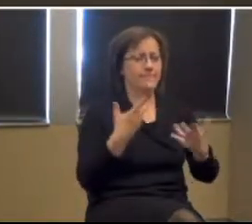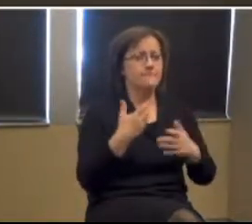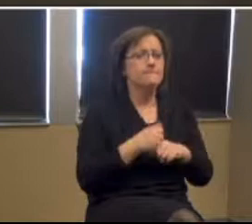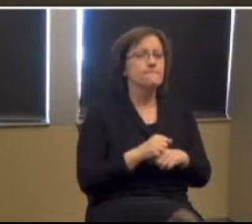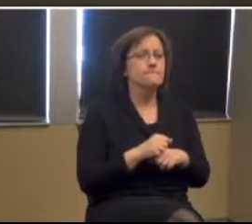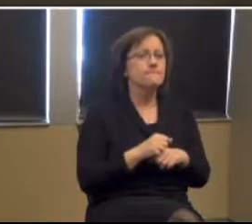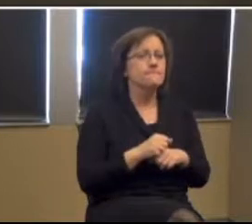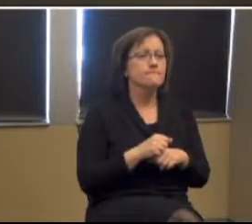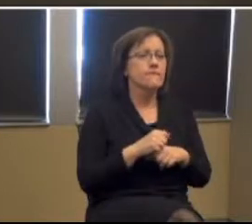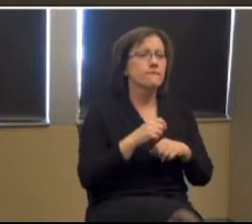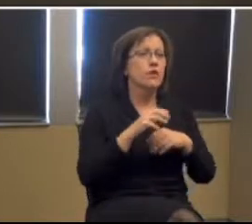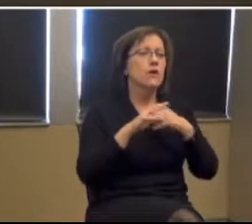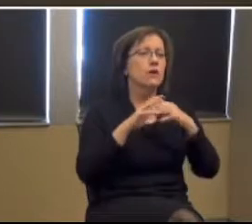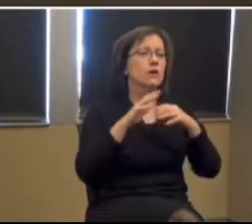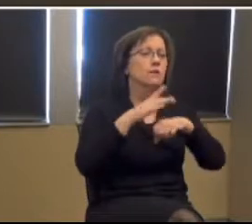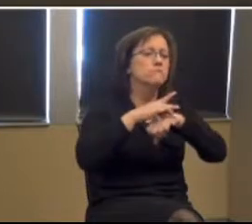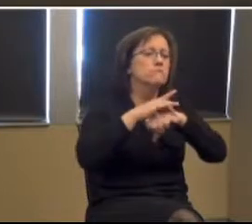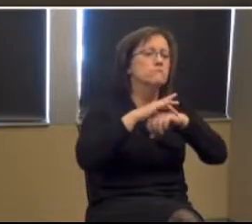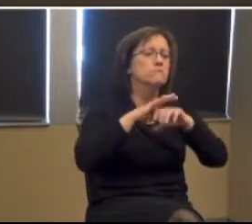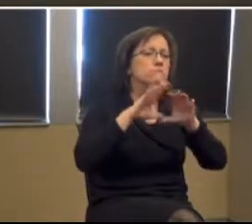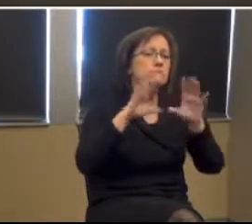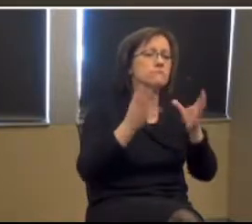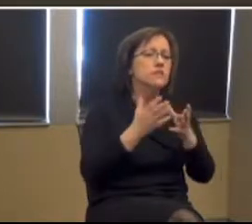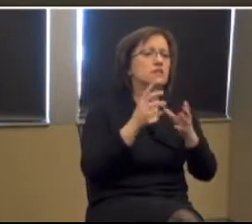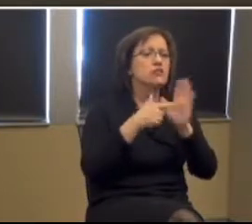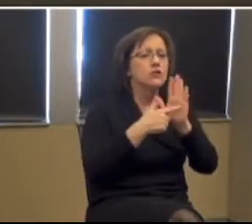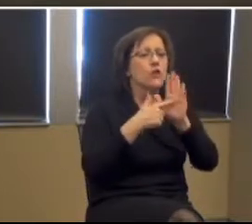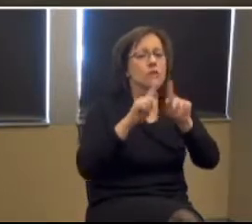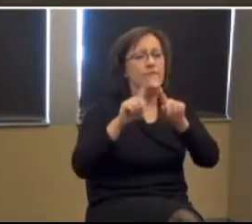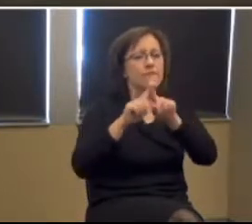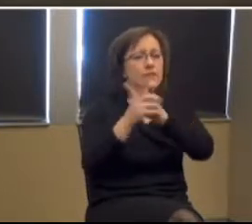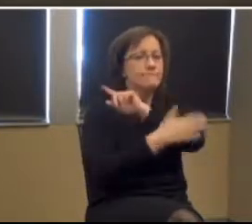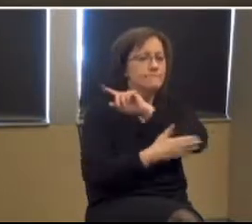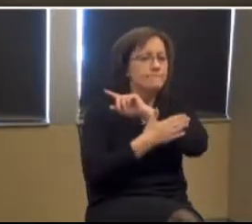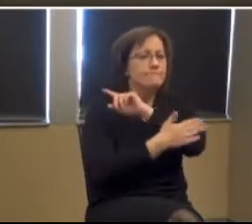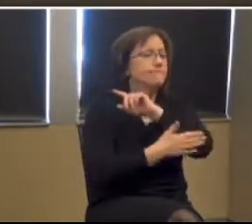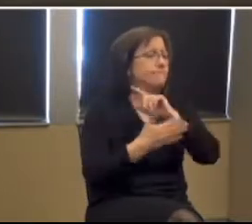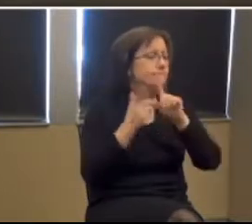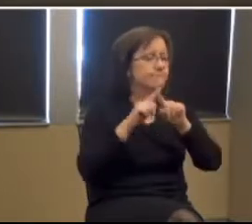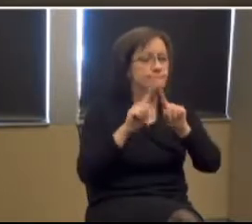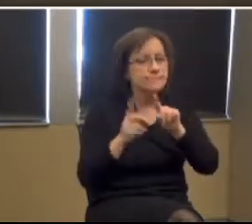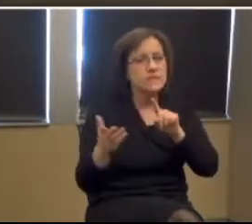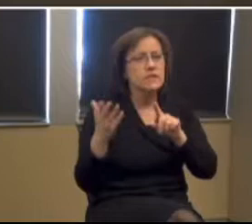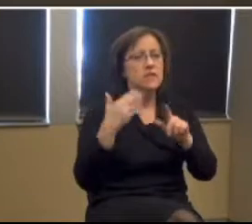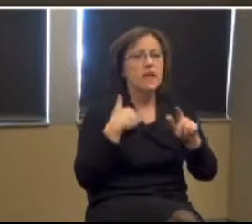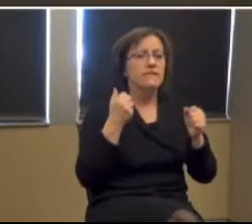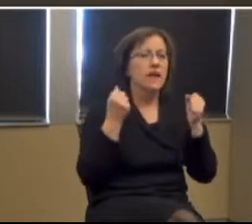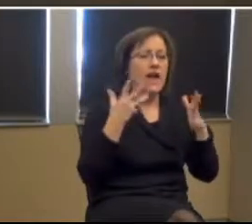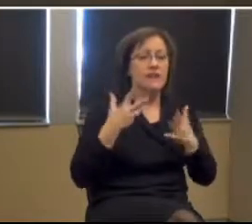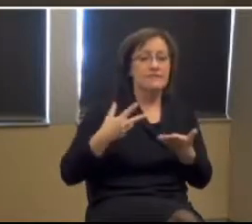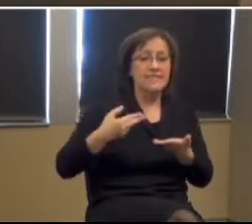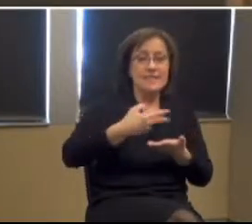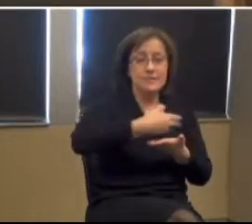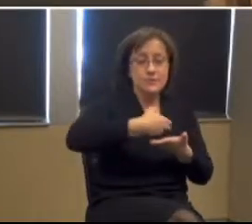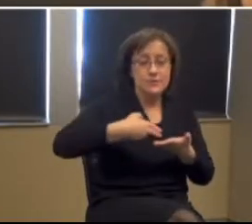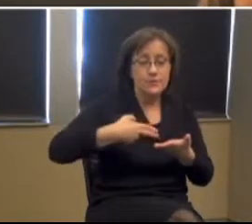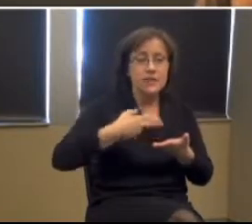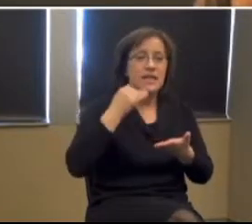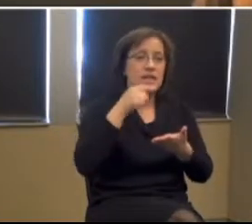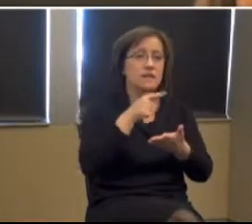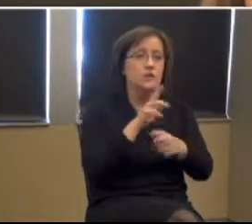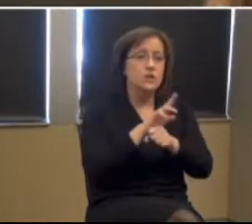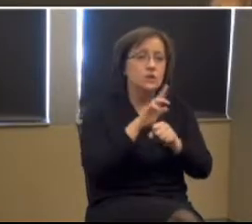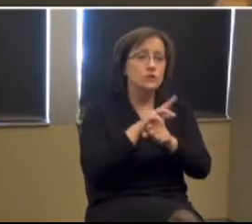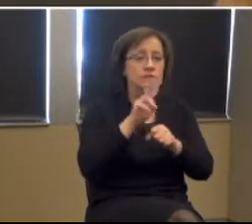So these are just little doodads that we picked up that you guys are using. Lots of scissors. If you're going to use Velcro, we'll pull out a